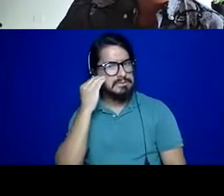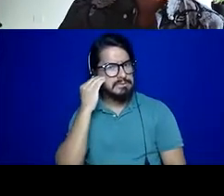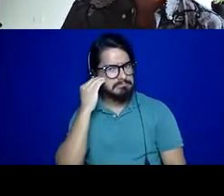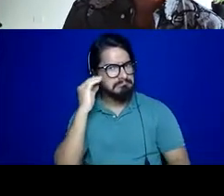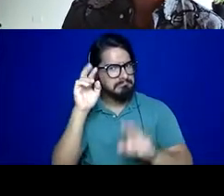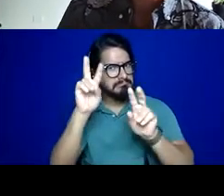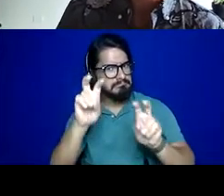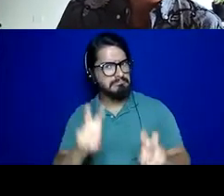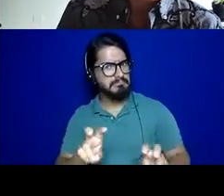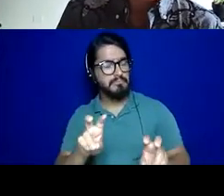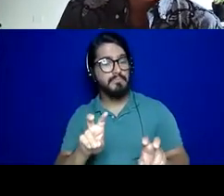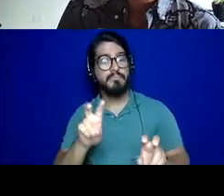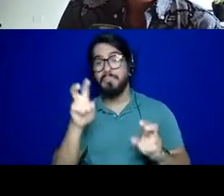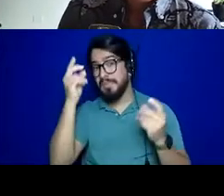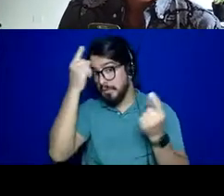what information